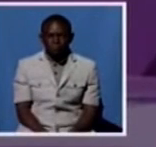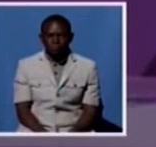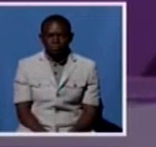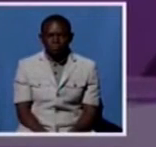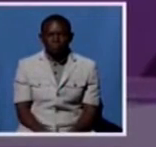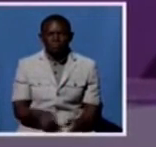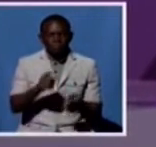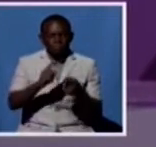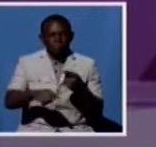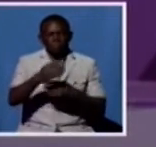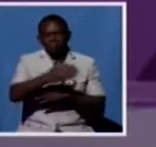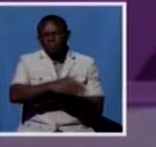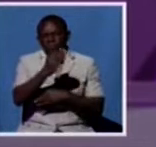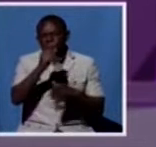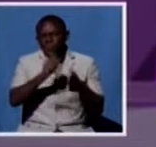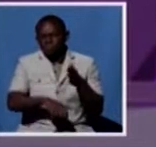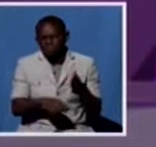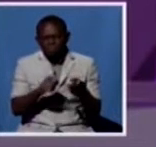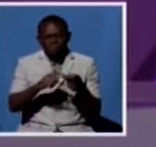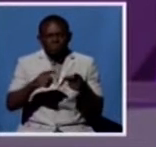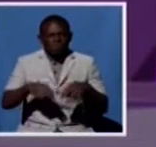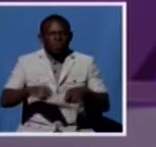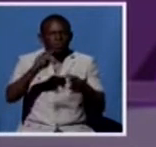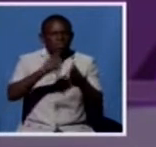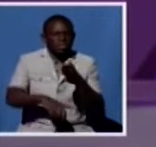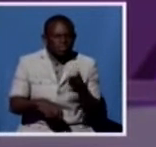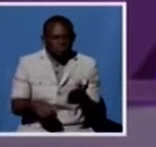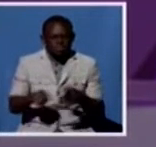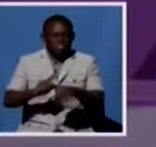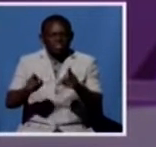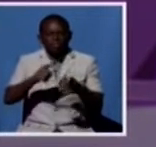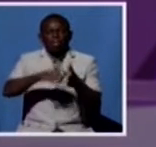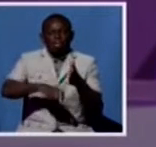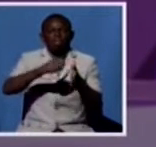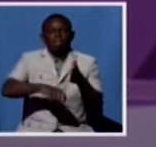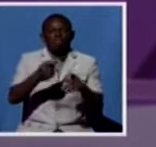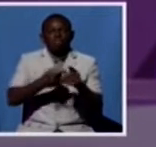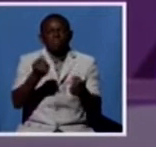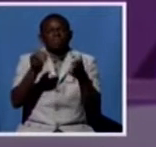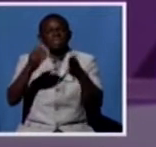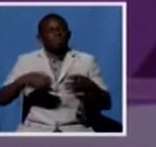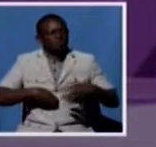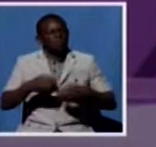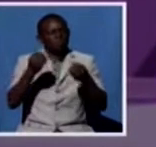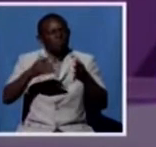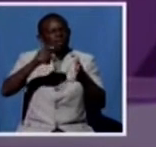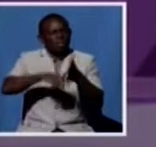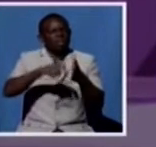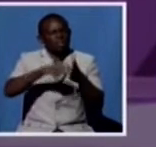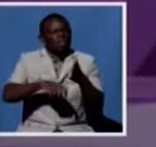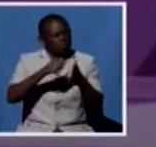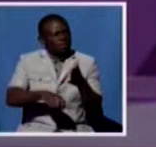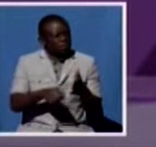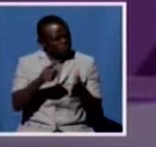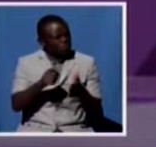toll levy. And isn't it too much on the motorists? Grevazio, I would not say